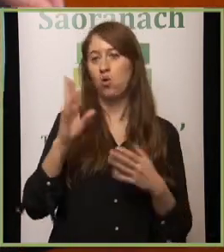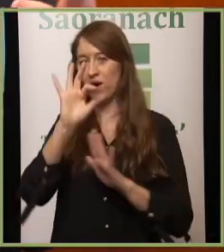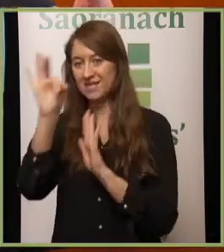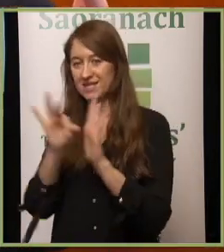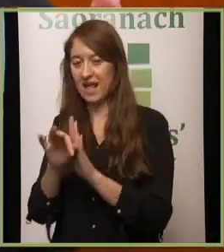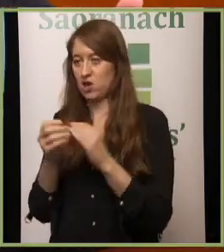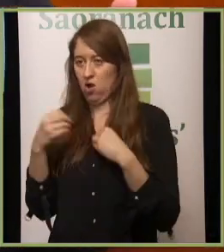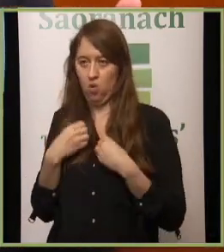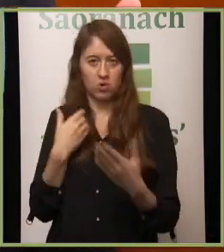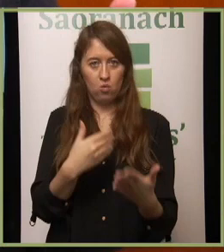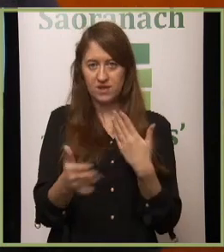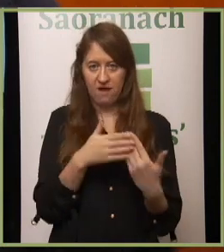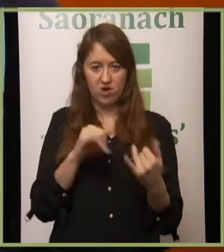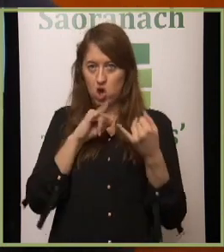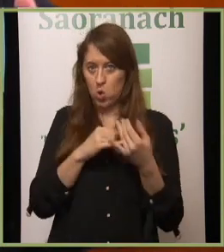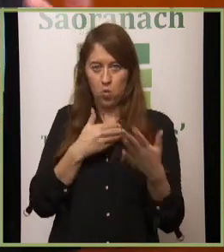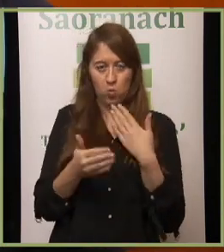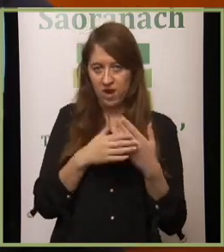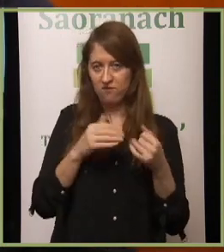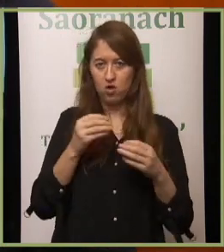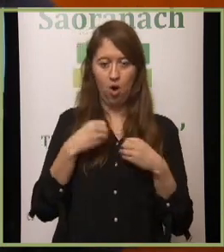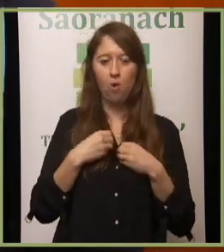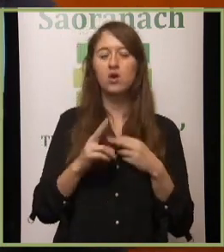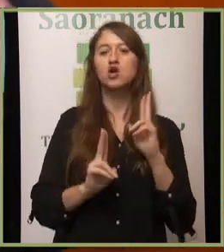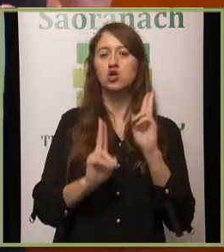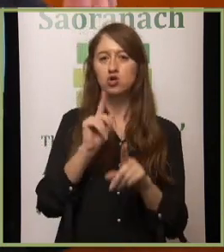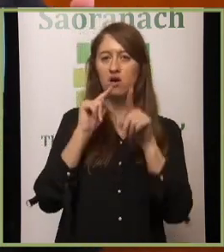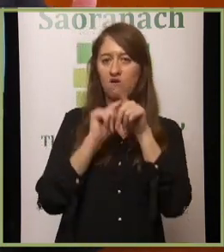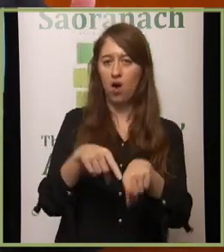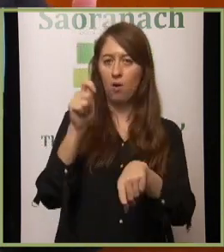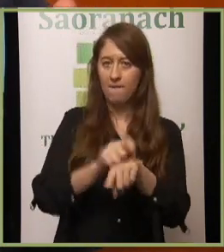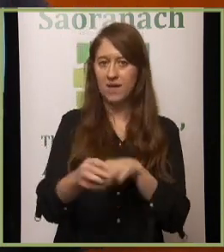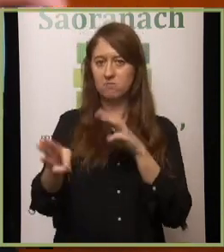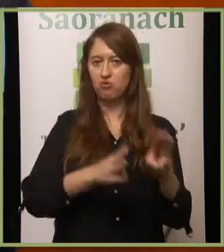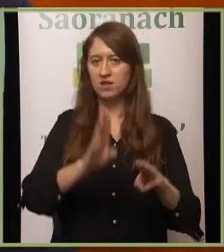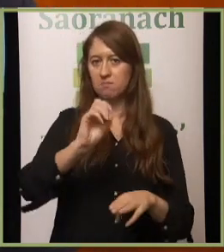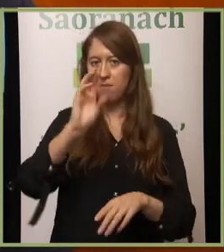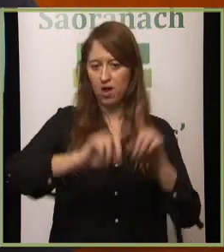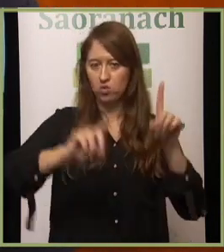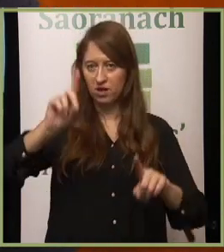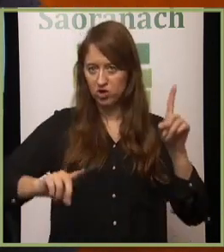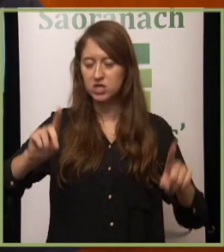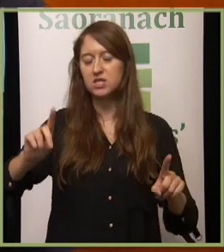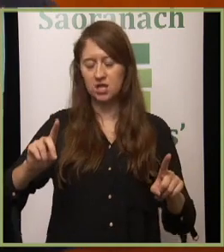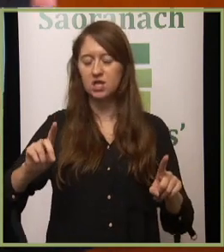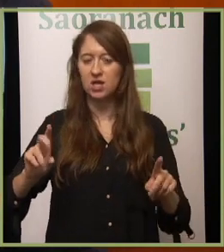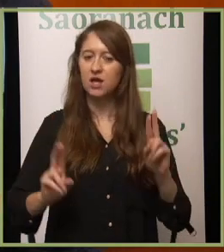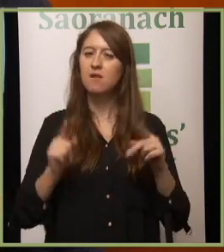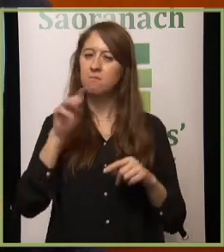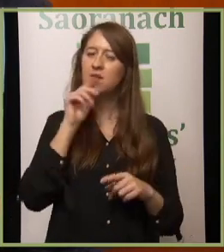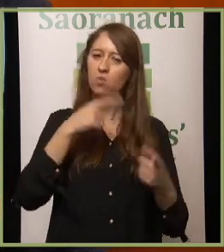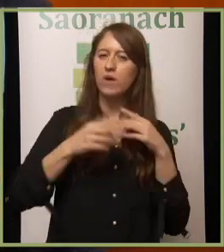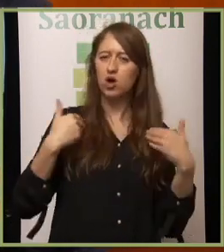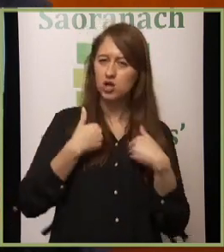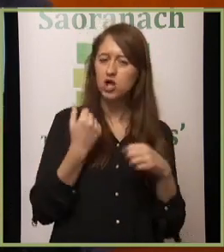with best practice biodiversity measures, whatever they may be. So that's what we're concerned about here, that the forests